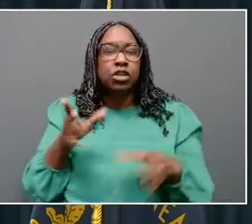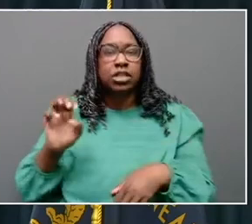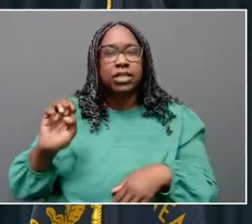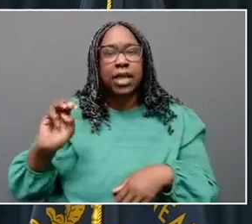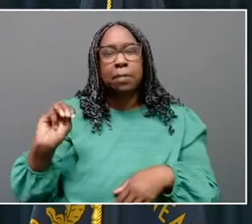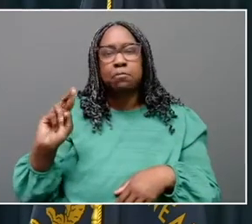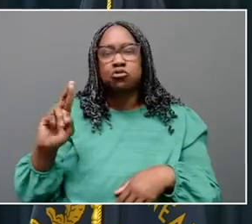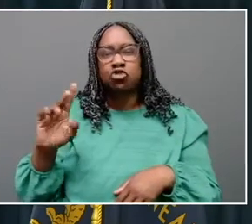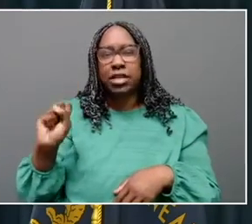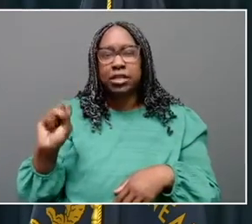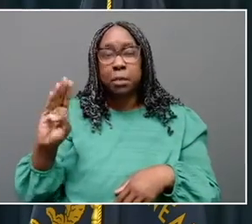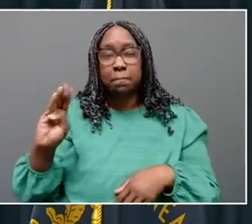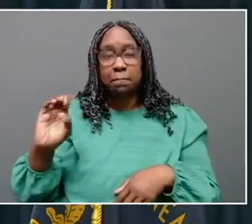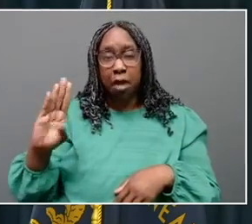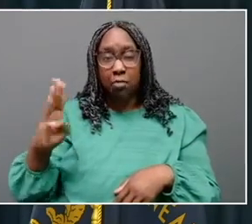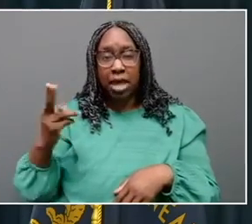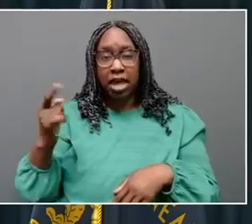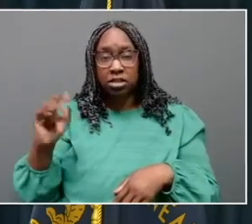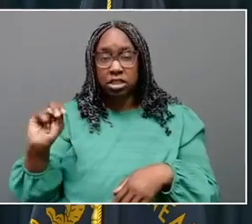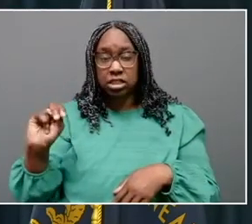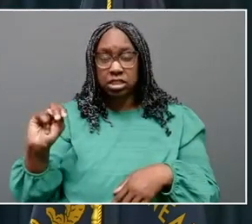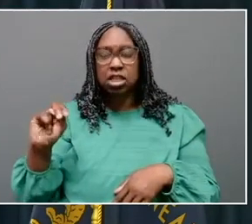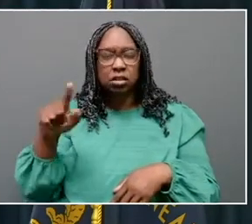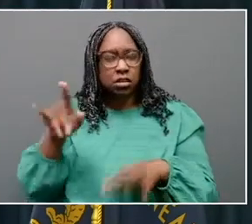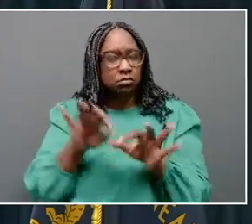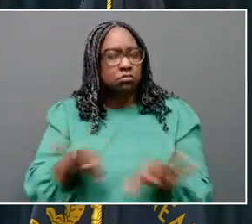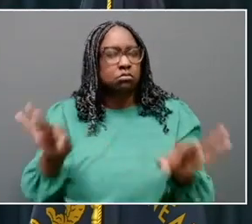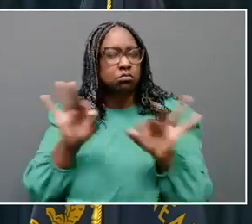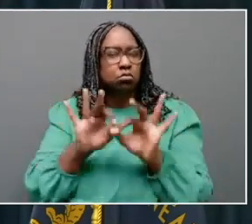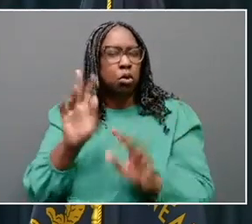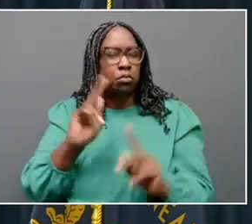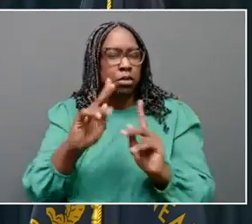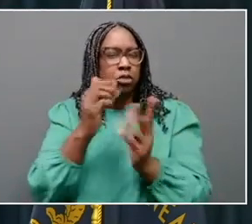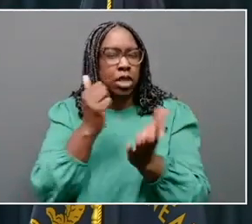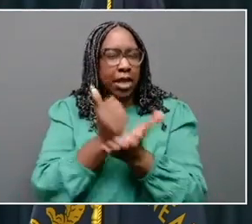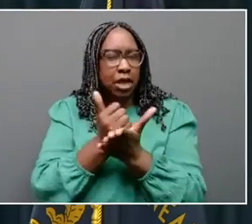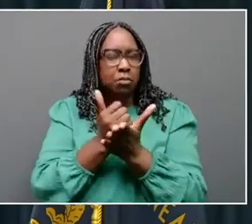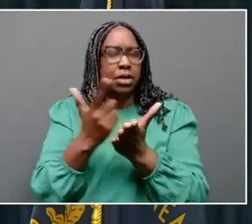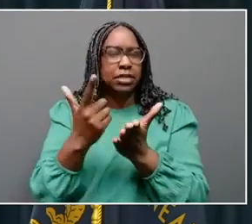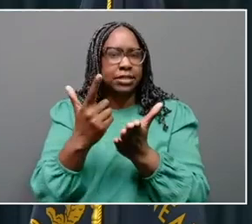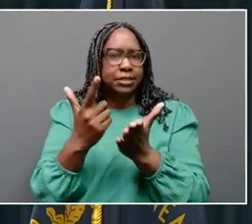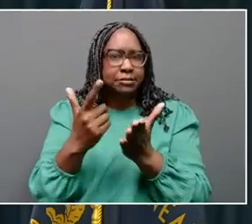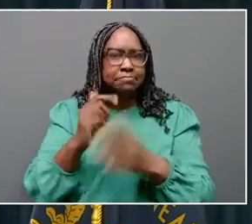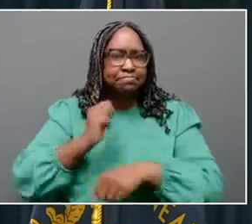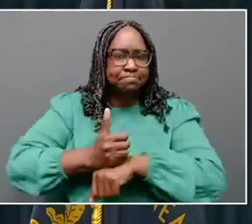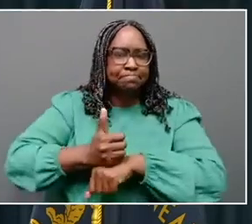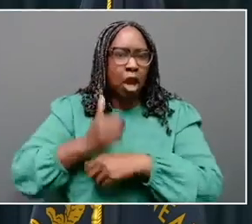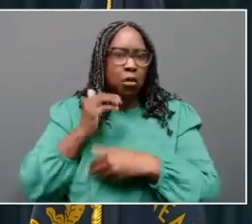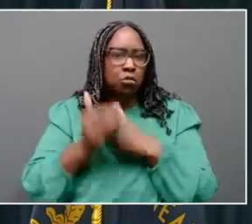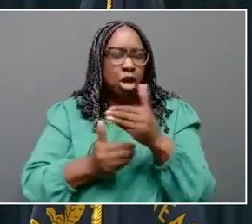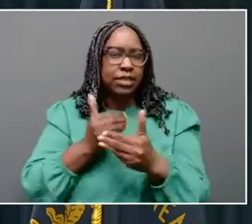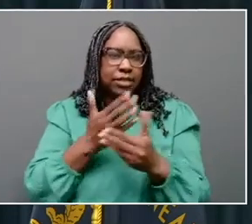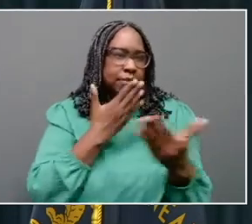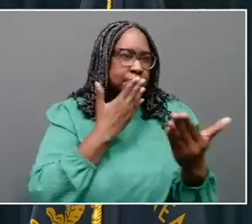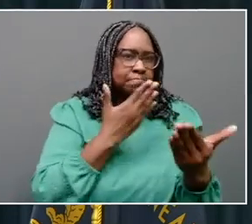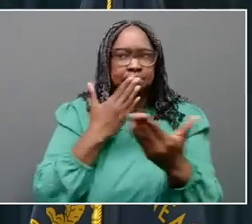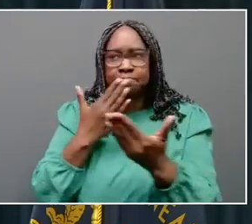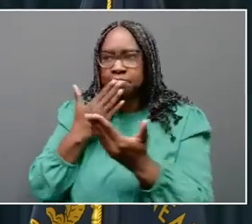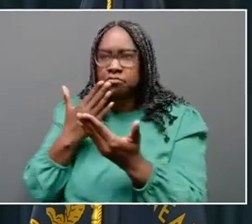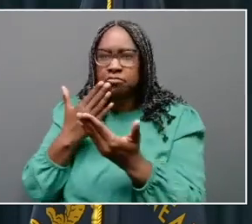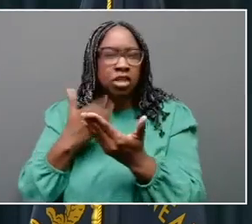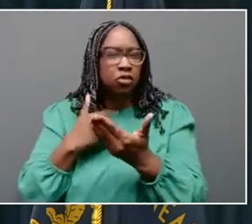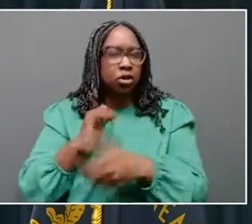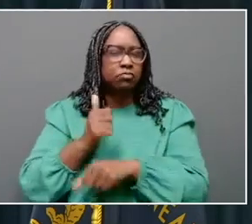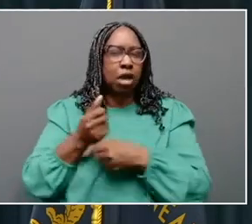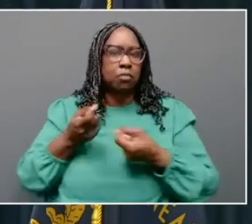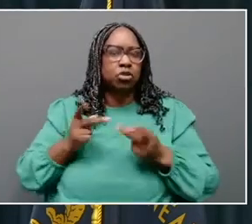All were so instrumental in creating this process. So a big thank you to all of you all in creating this opportunity for us. And another